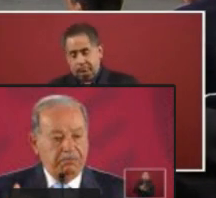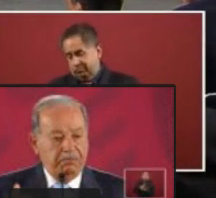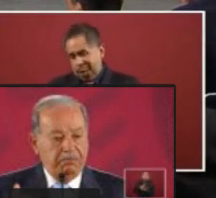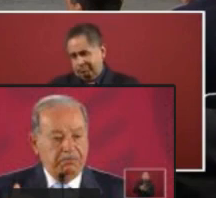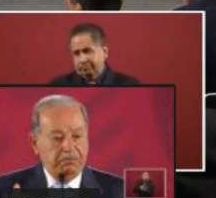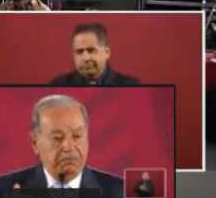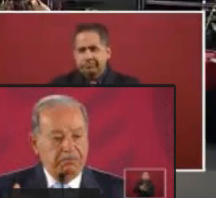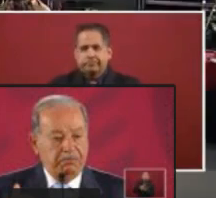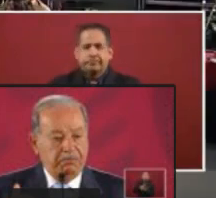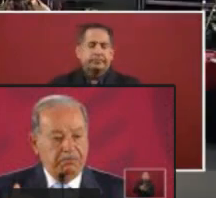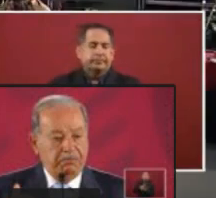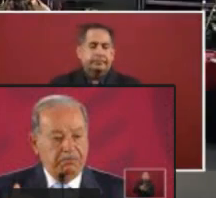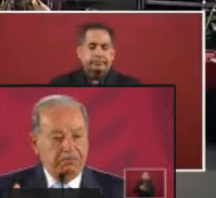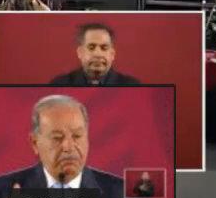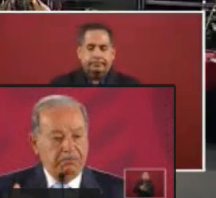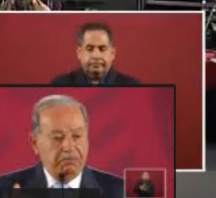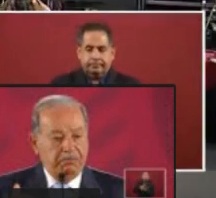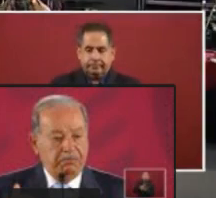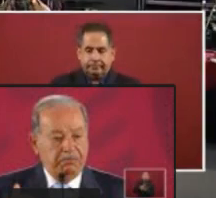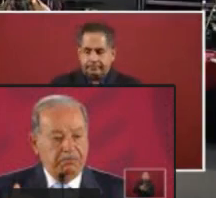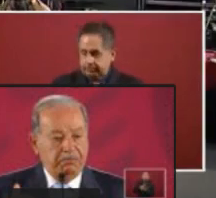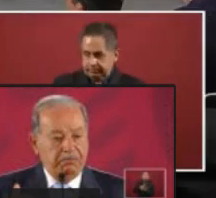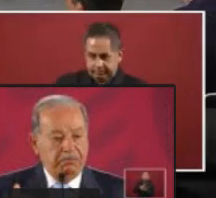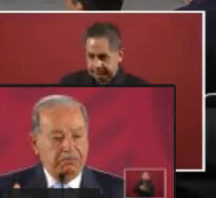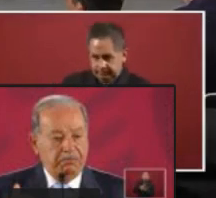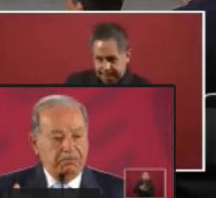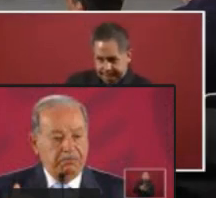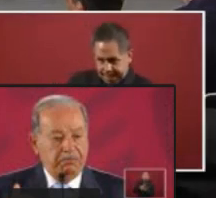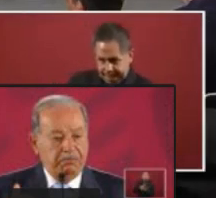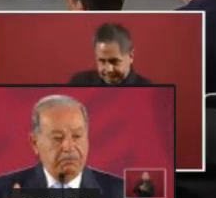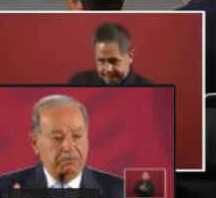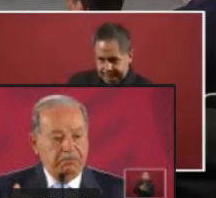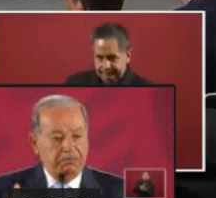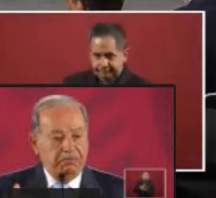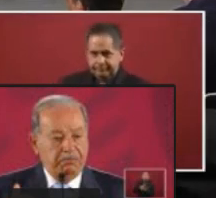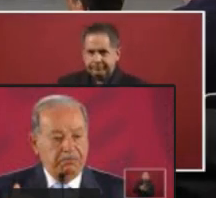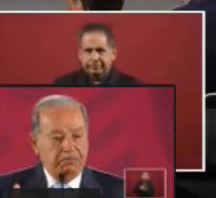not just for 25 or 30, 35 years. And he says, don't go away yet.